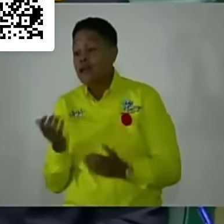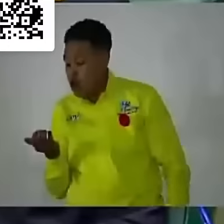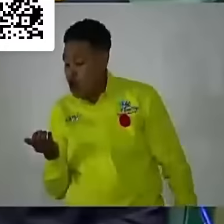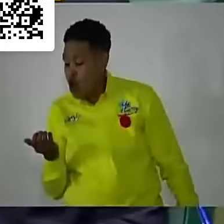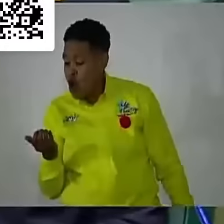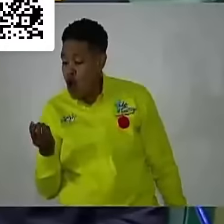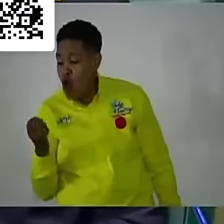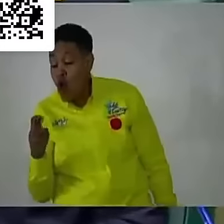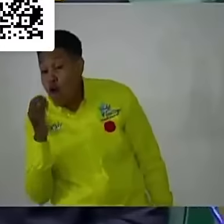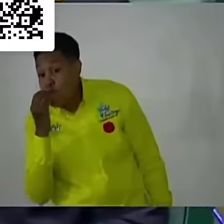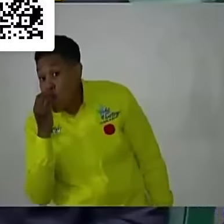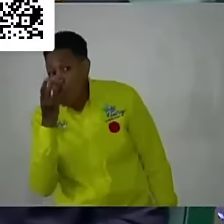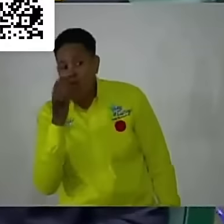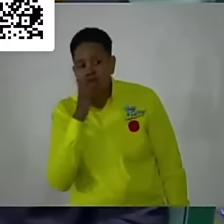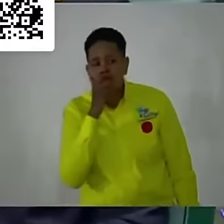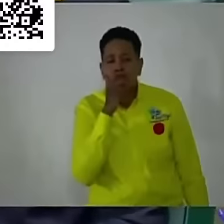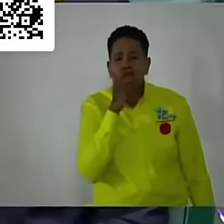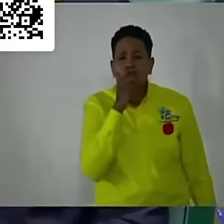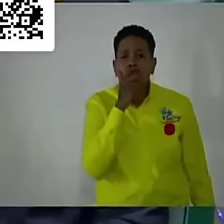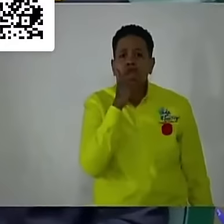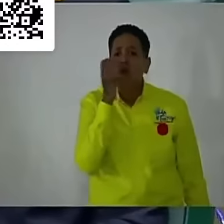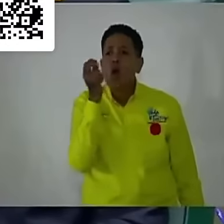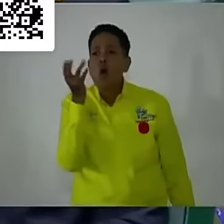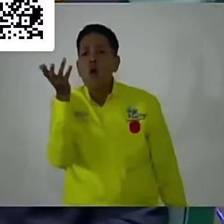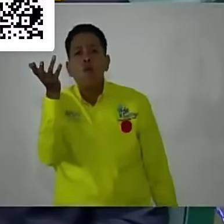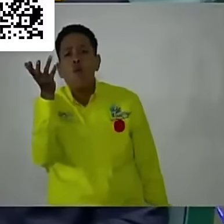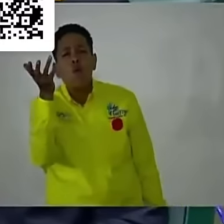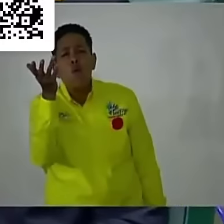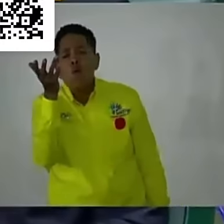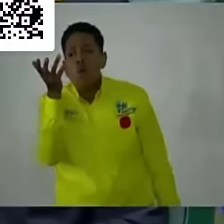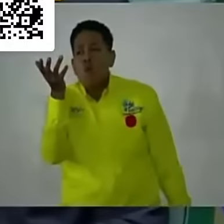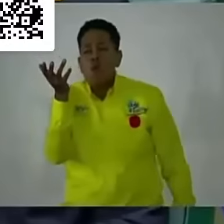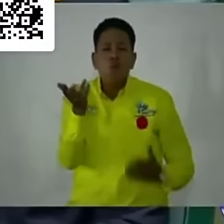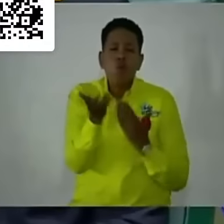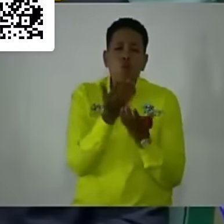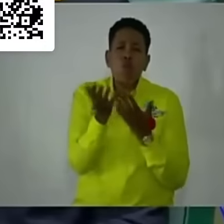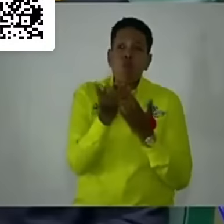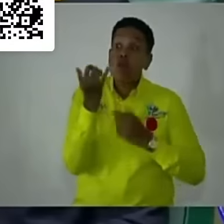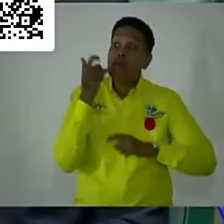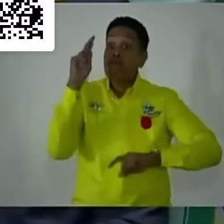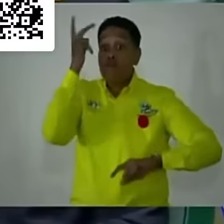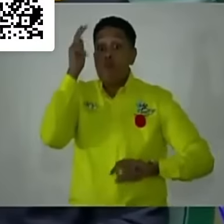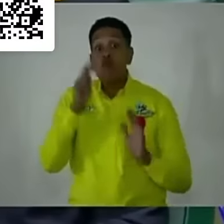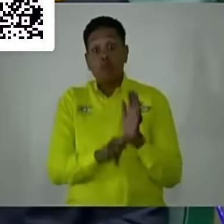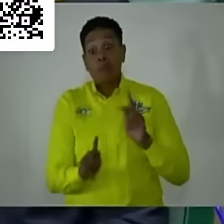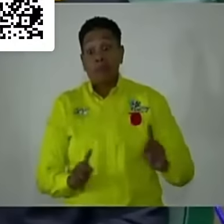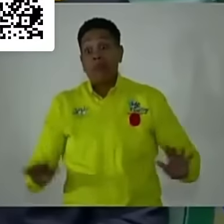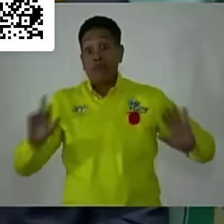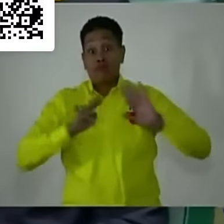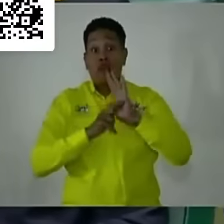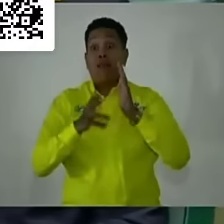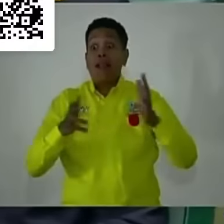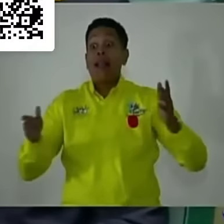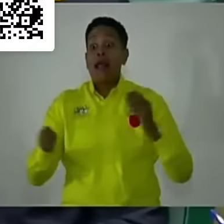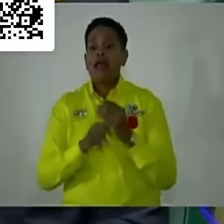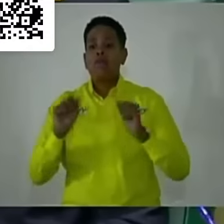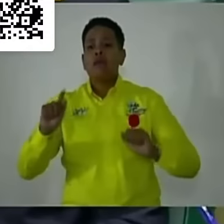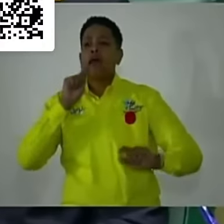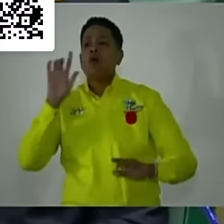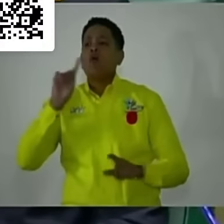food or whatever, if the political representatives, the people's representatives, can be